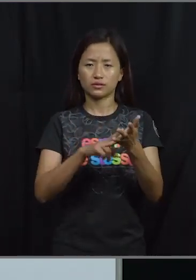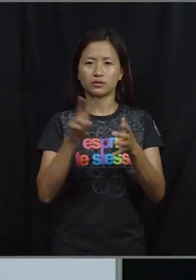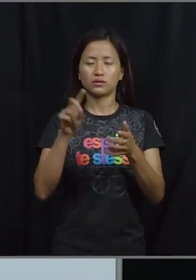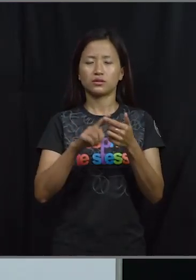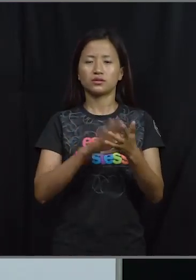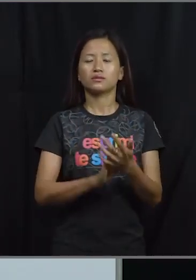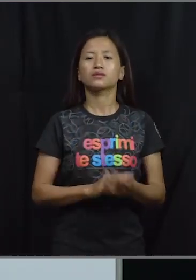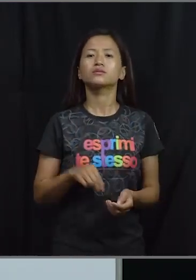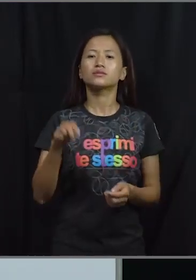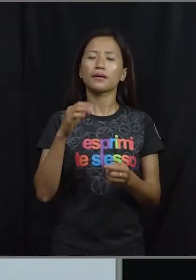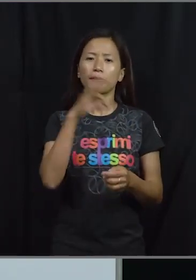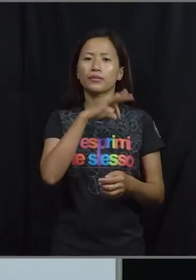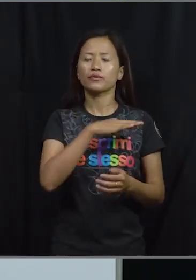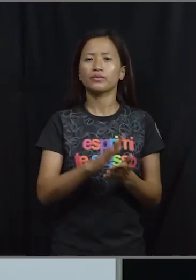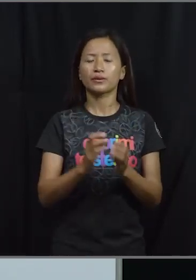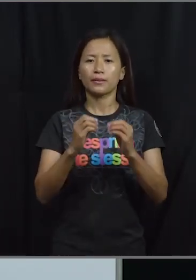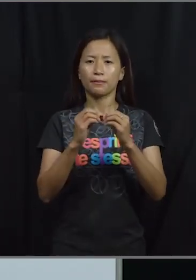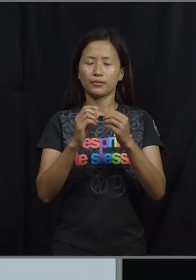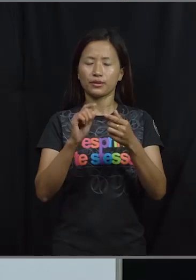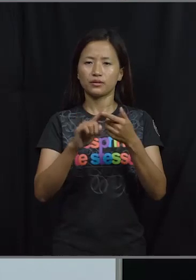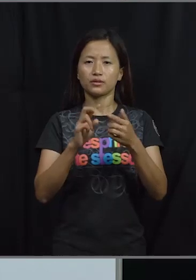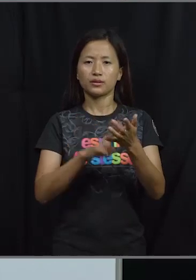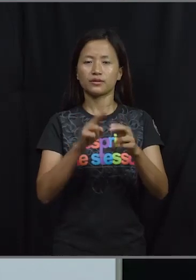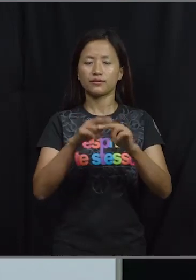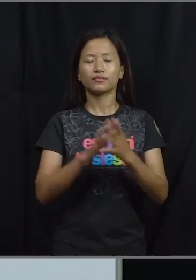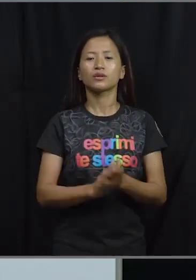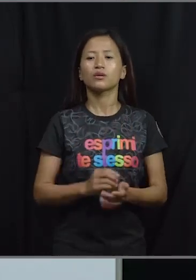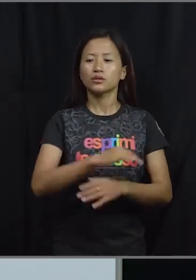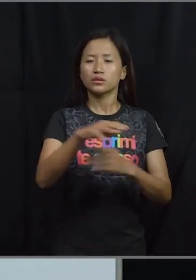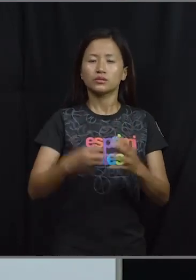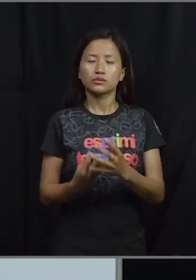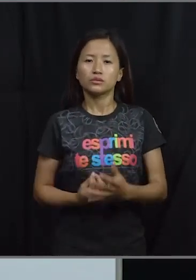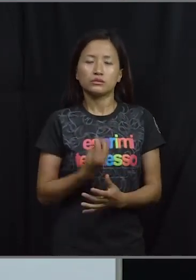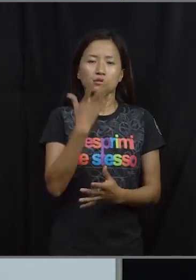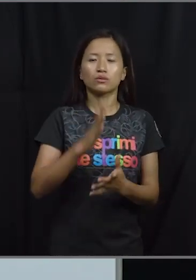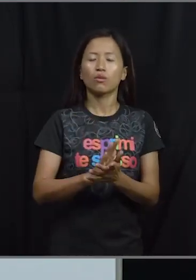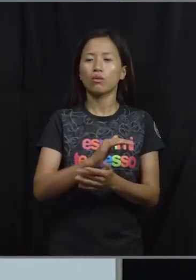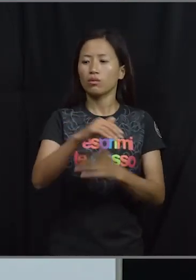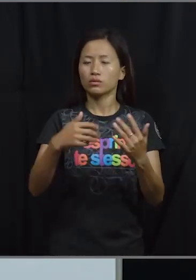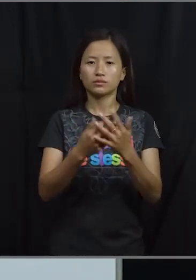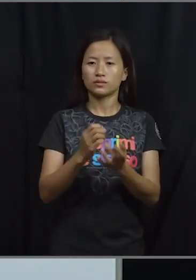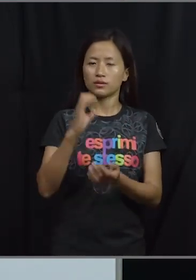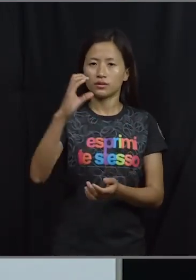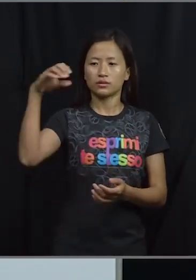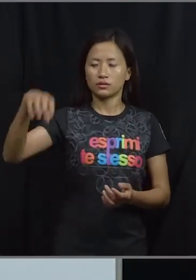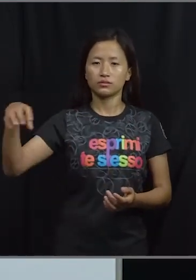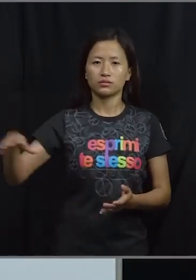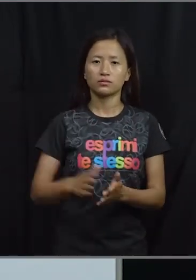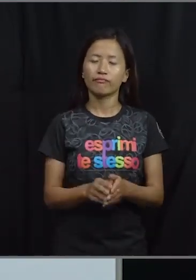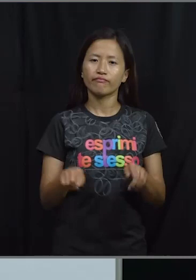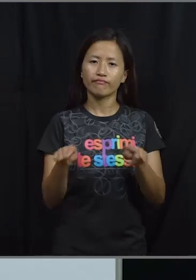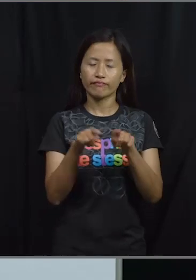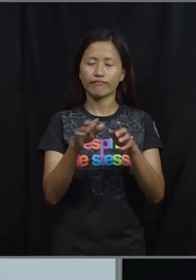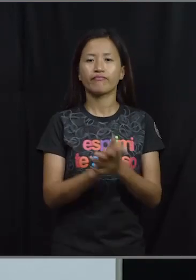meaning the profit or the benefits are enjoyed by all the people in the country. If distribution of income is like